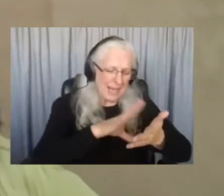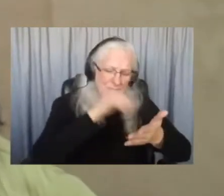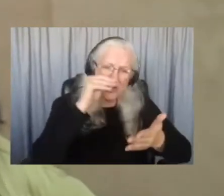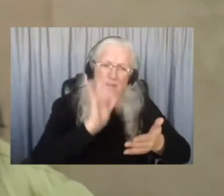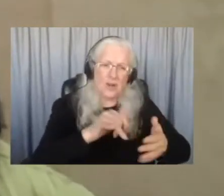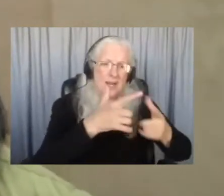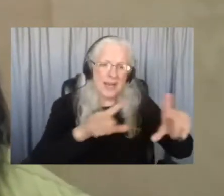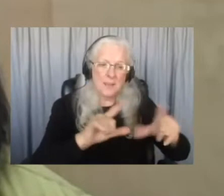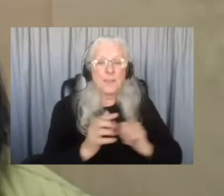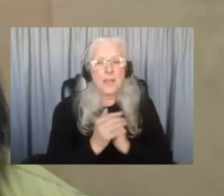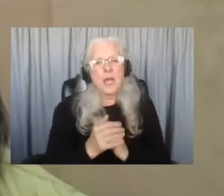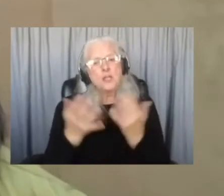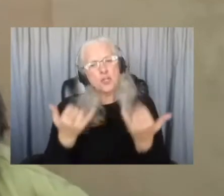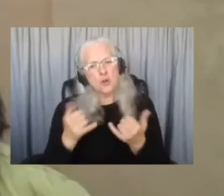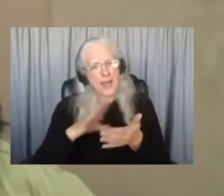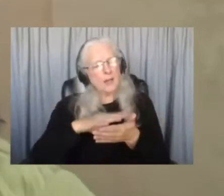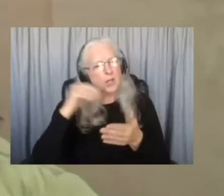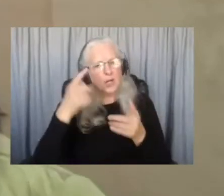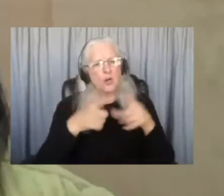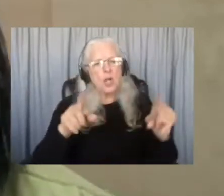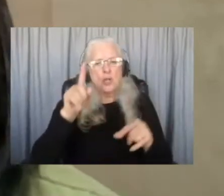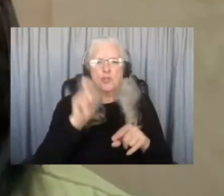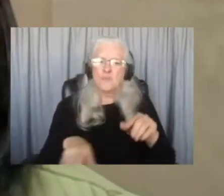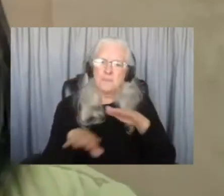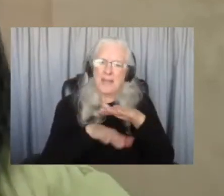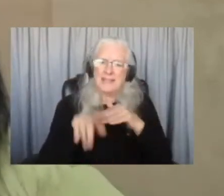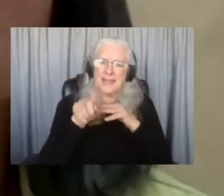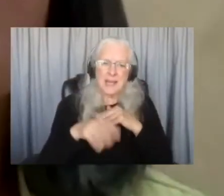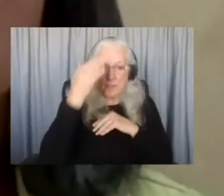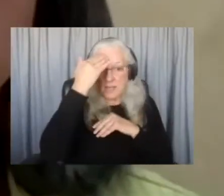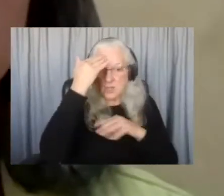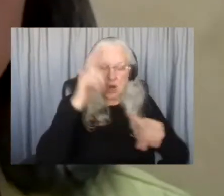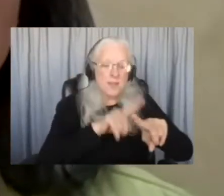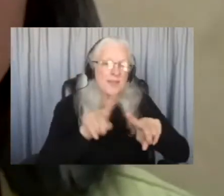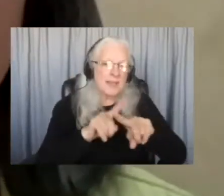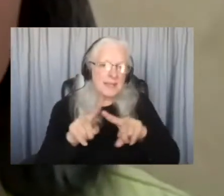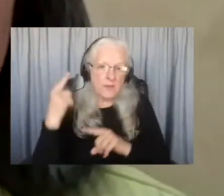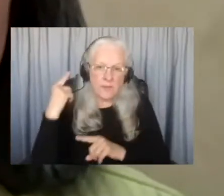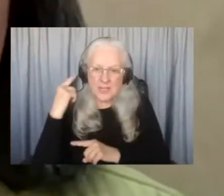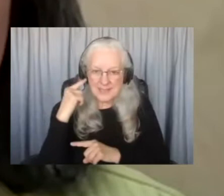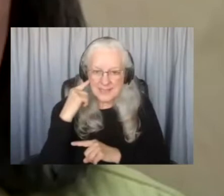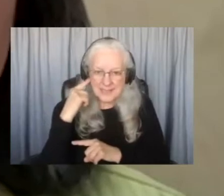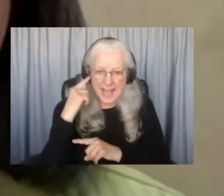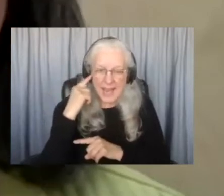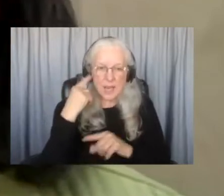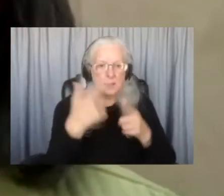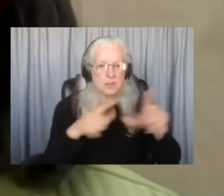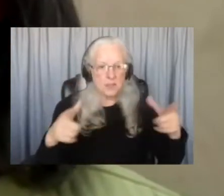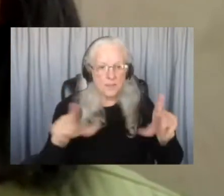to know the different sounds of the language. CZ, Miss Shirley Siye,